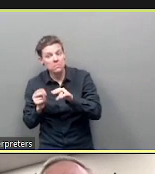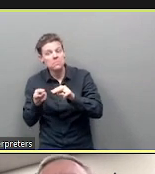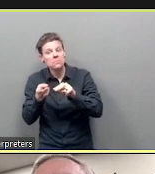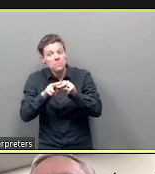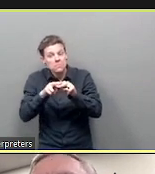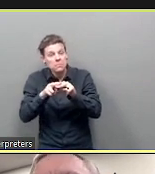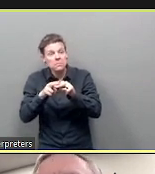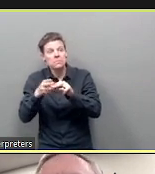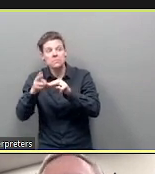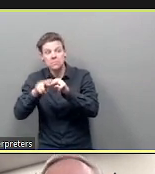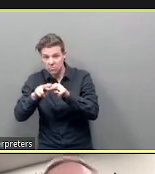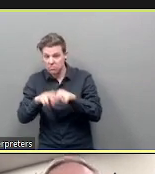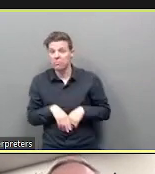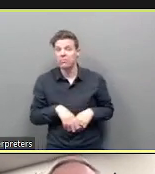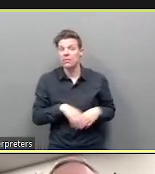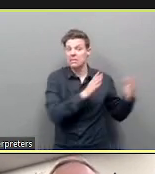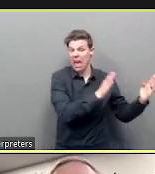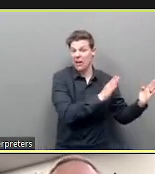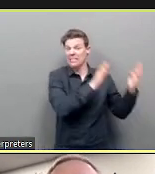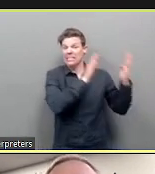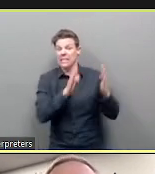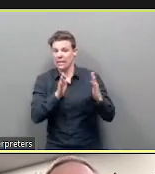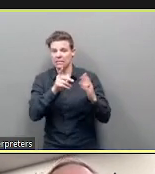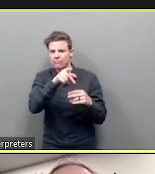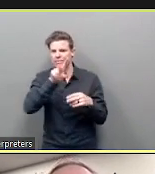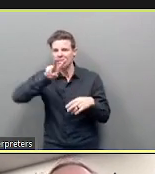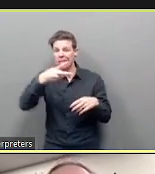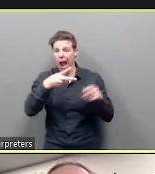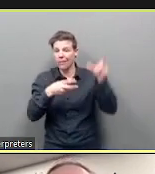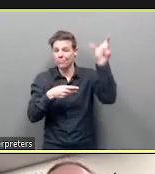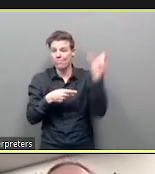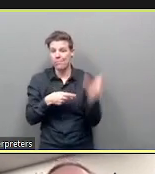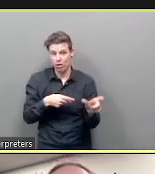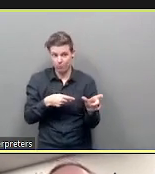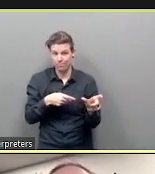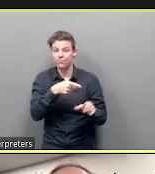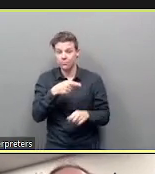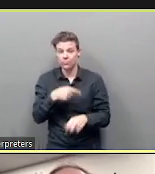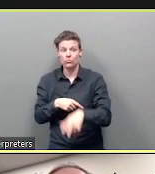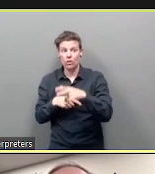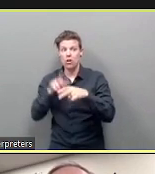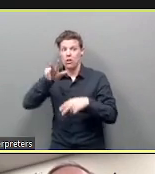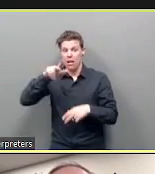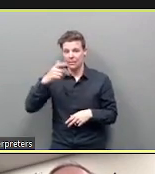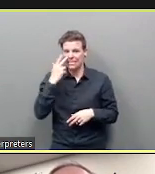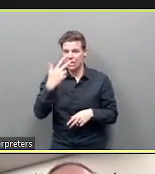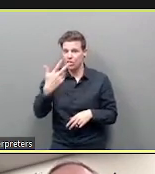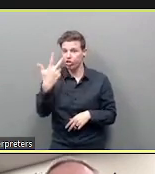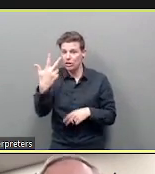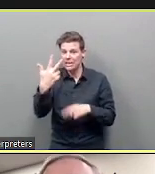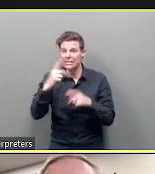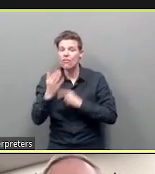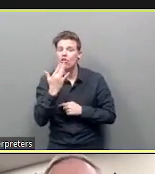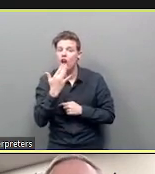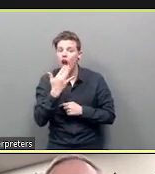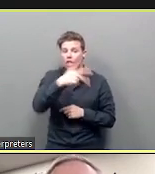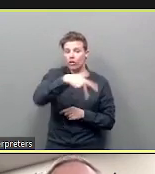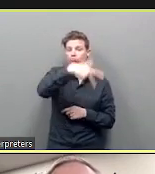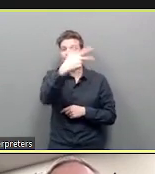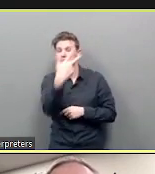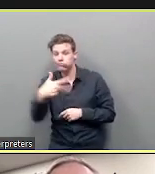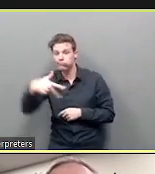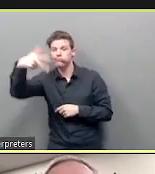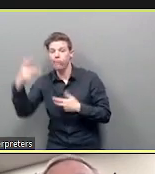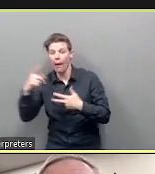to understand. There are 3 different graphs, and they all refer to cases, hospitalizations, and